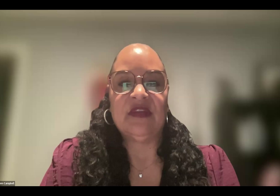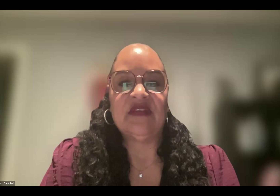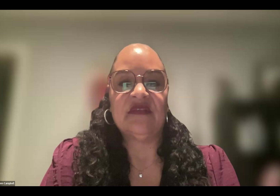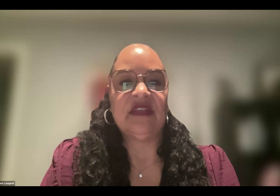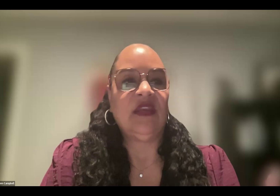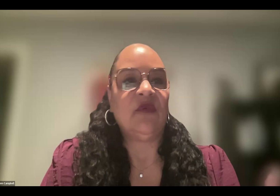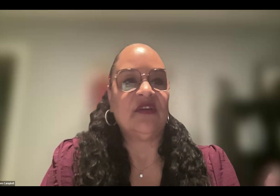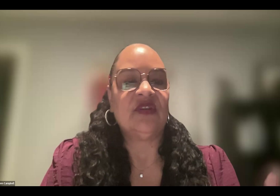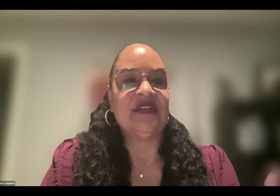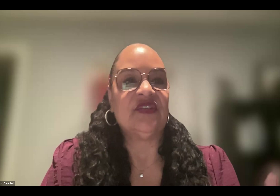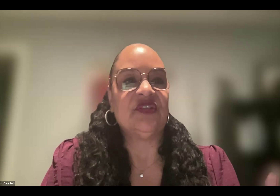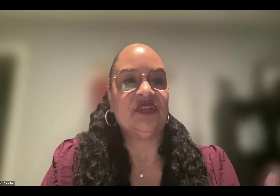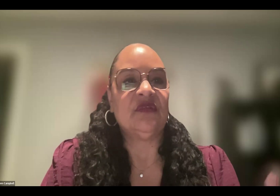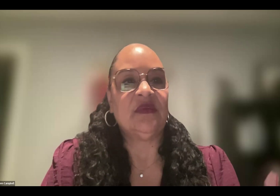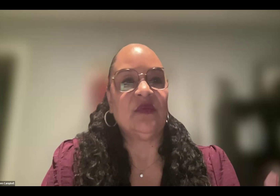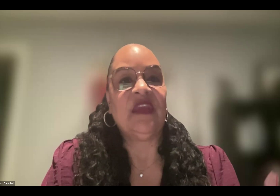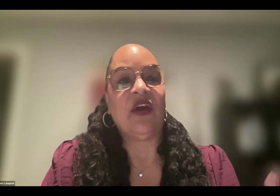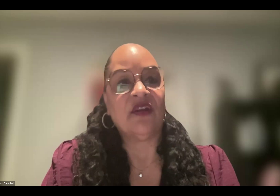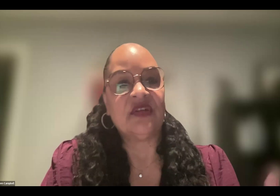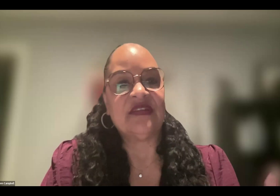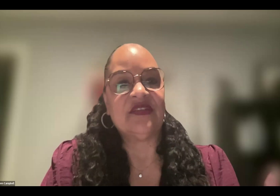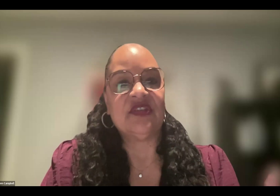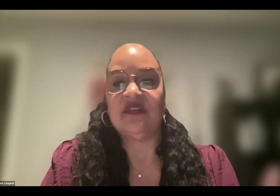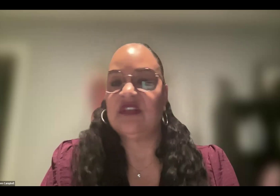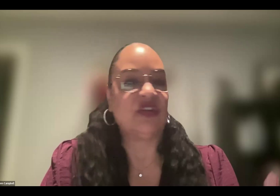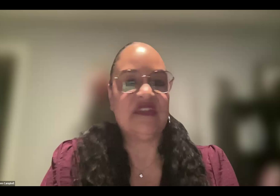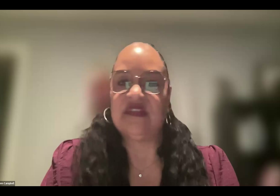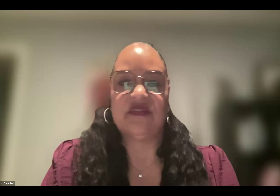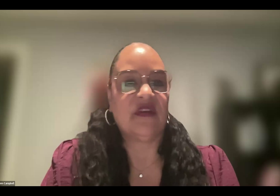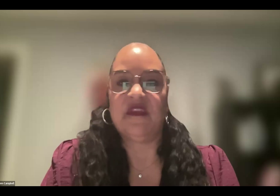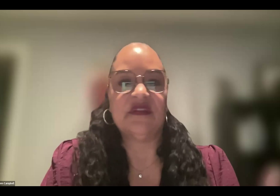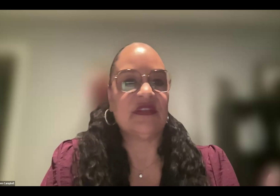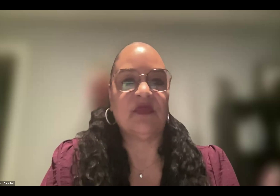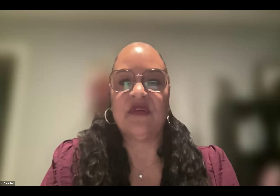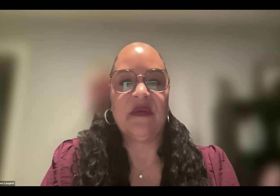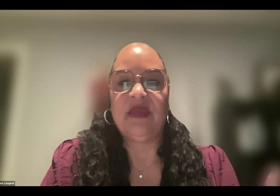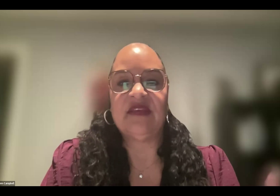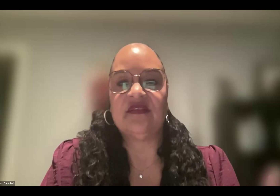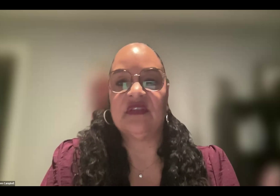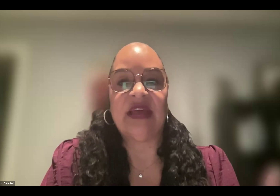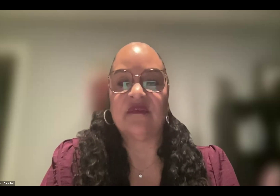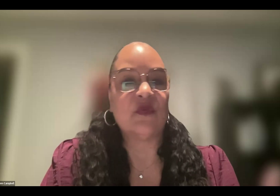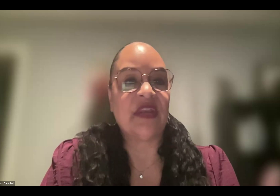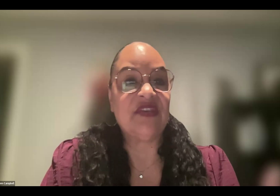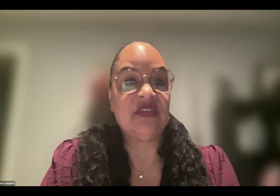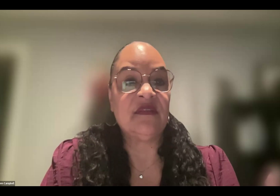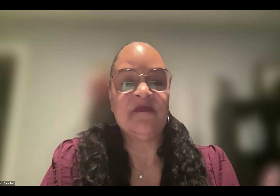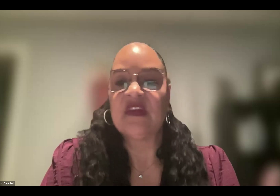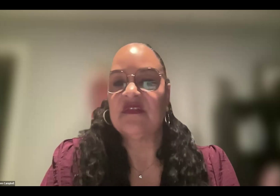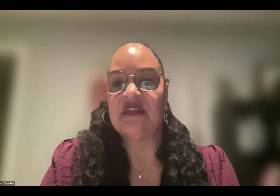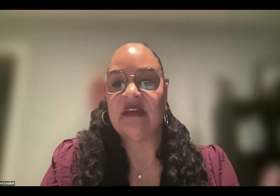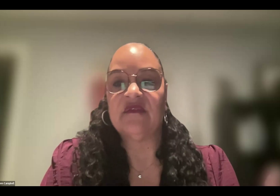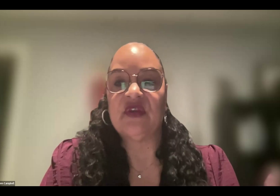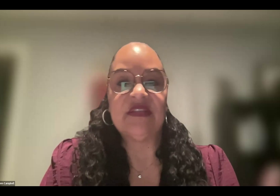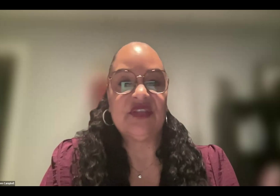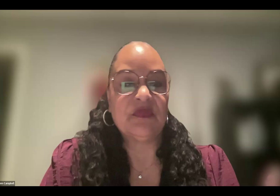in there because there isn't anywhere to transition to. And then when they are transitioned, the services are not there to support them because there's a lack of coordination.